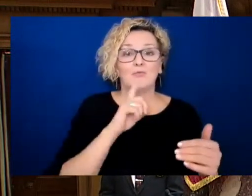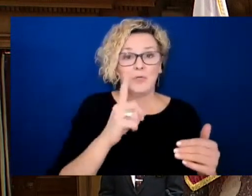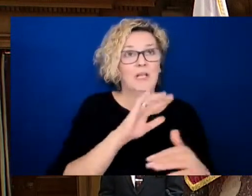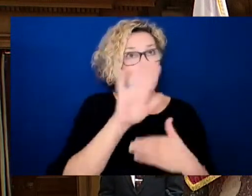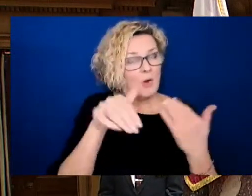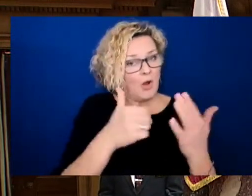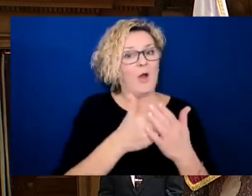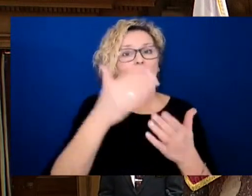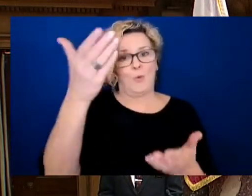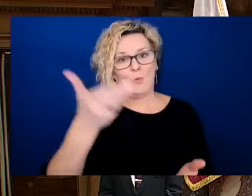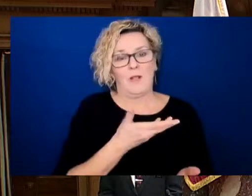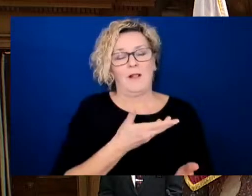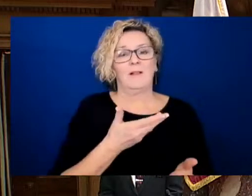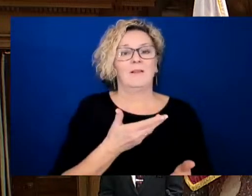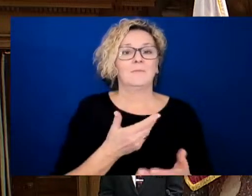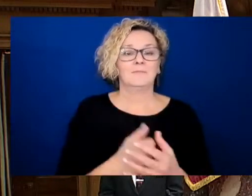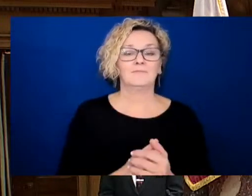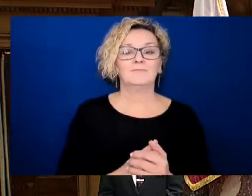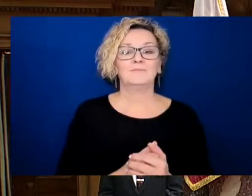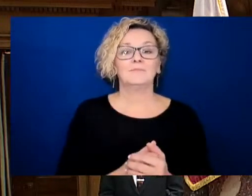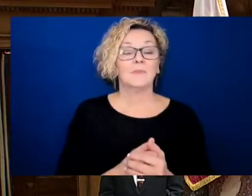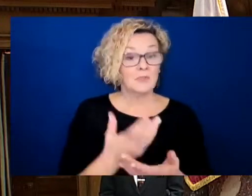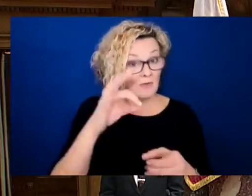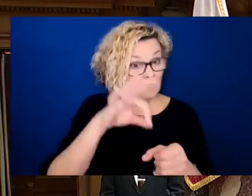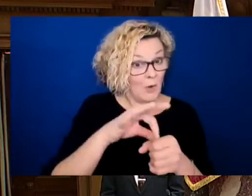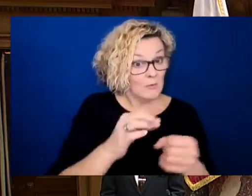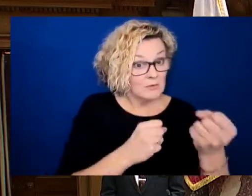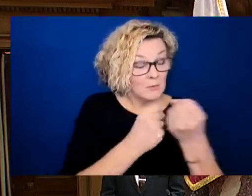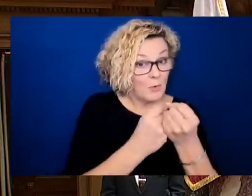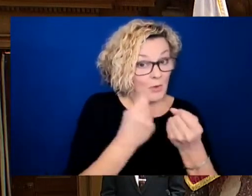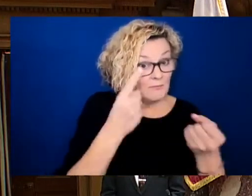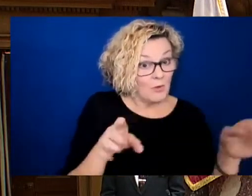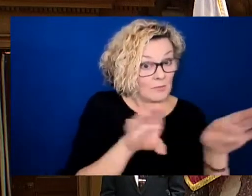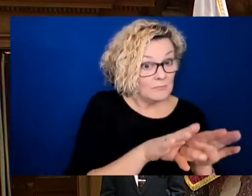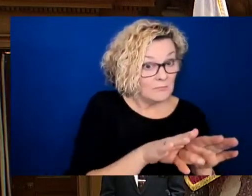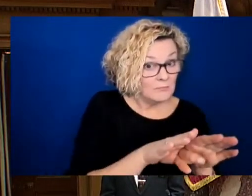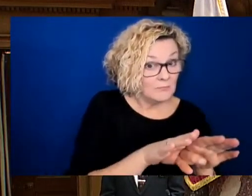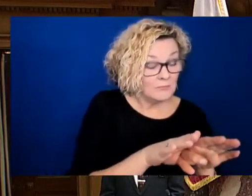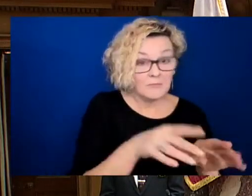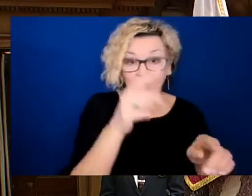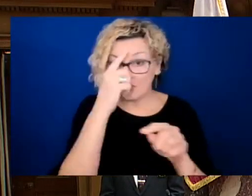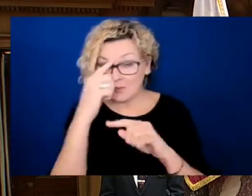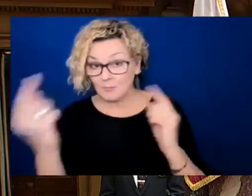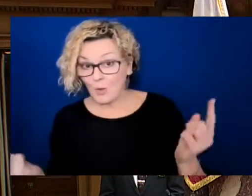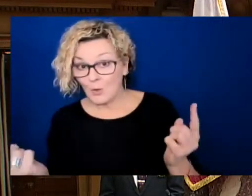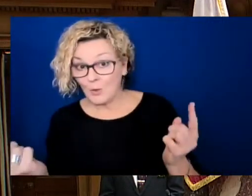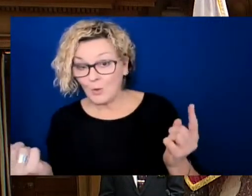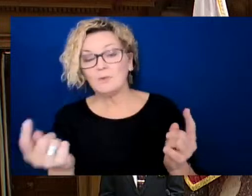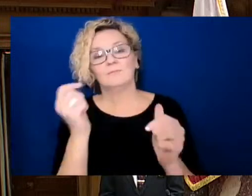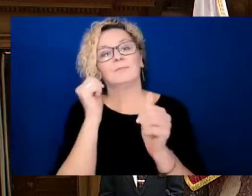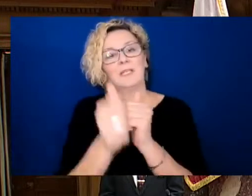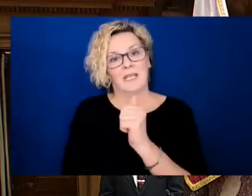there. You heard the question to adjourn the House. All those in favor say aye. Aye. Opposed? Motion